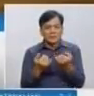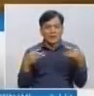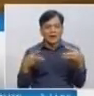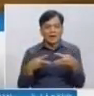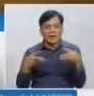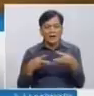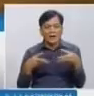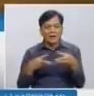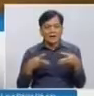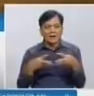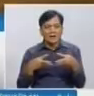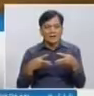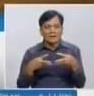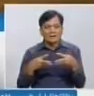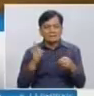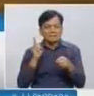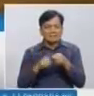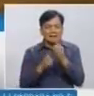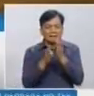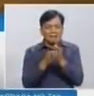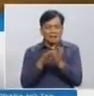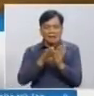war will not be sidelined.